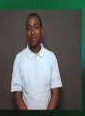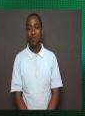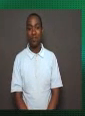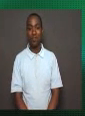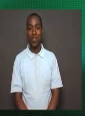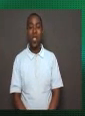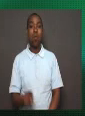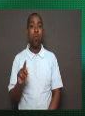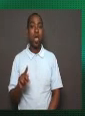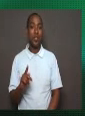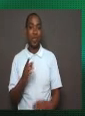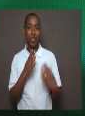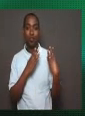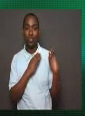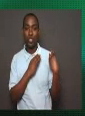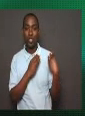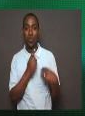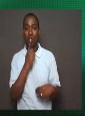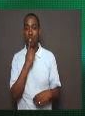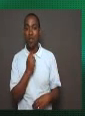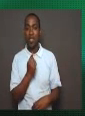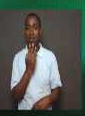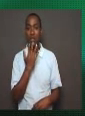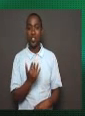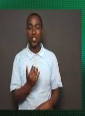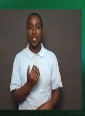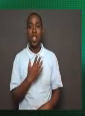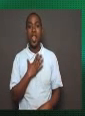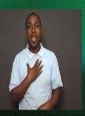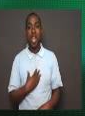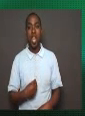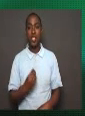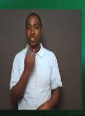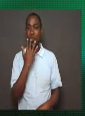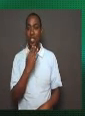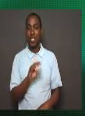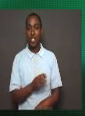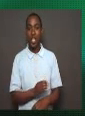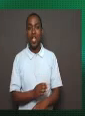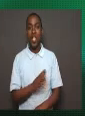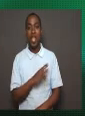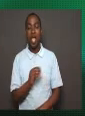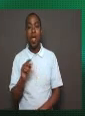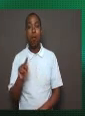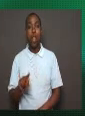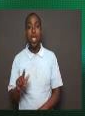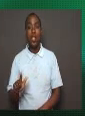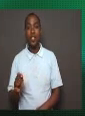Plasma carries red blood cells, white blood cells, and